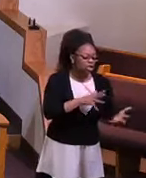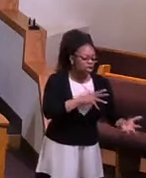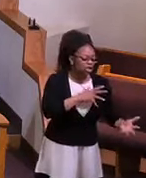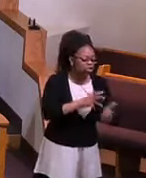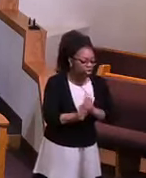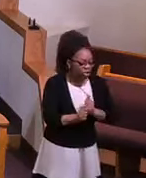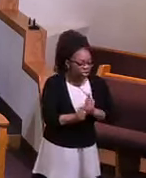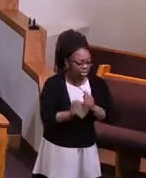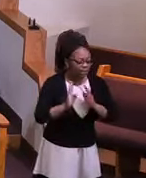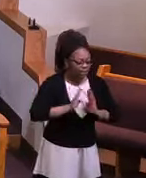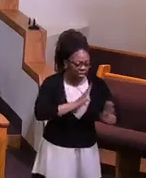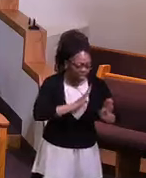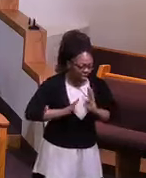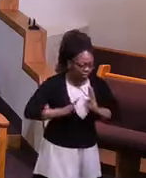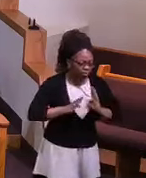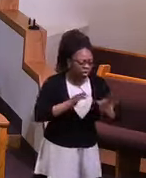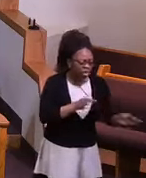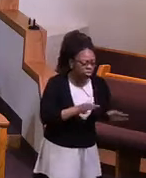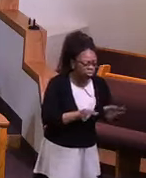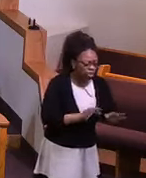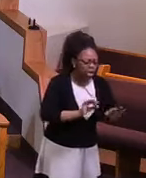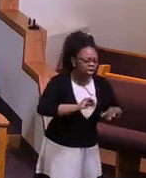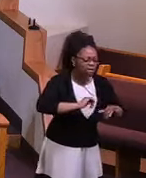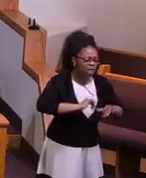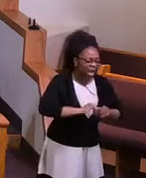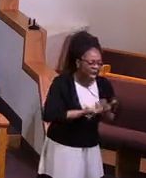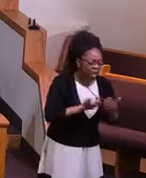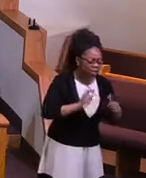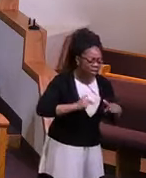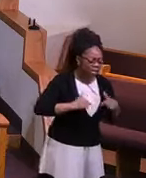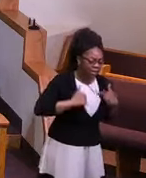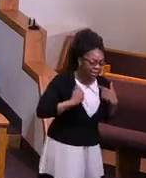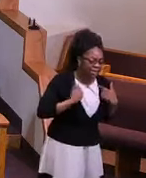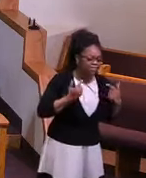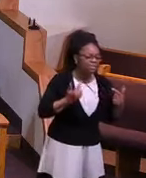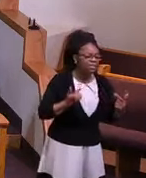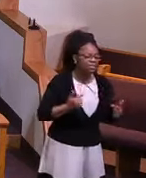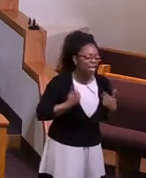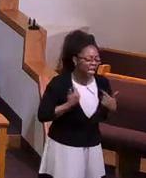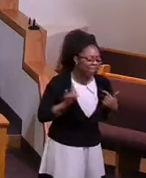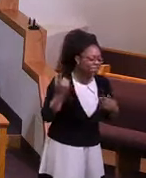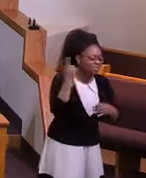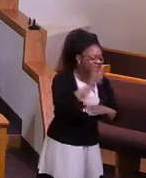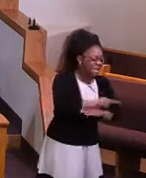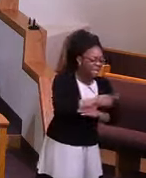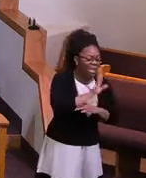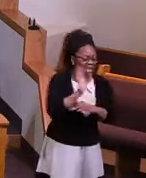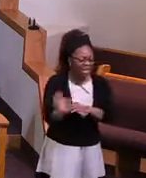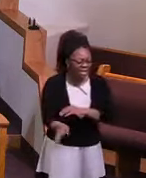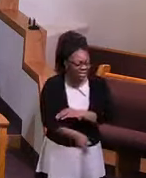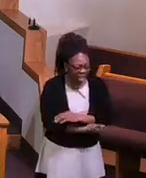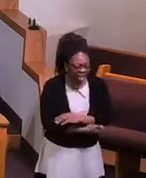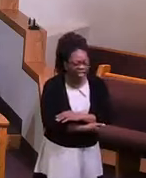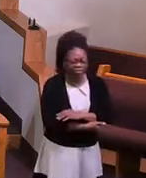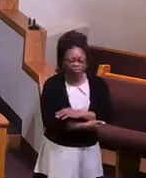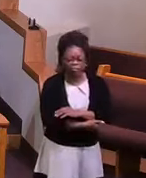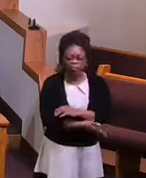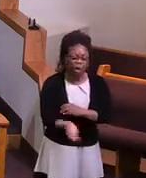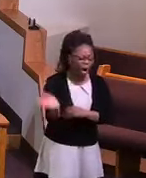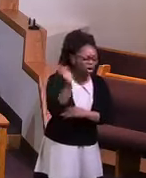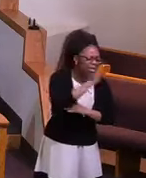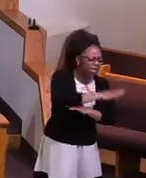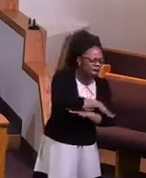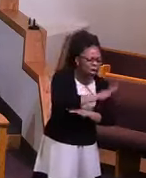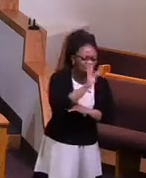his life day and night, loud, hitting himself with stones, making 2020. All day long and night,